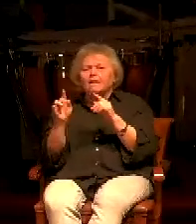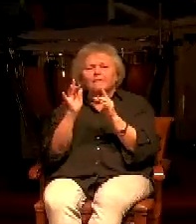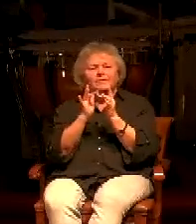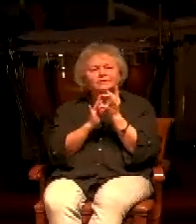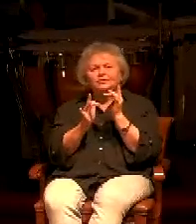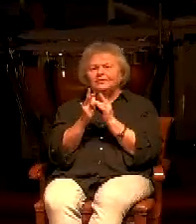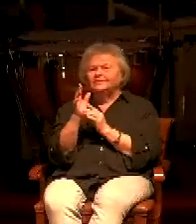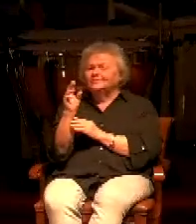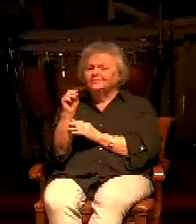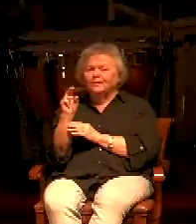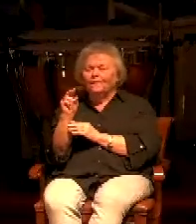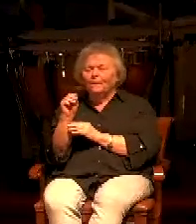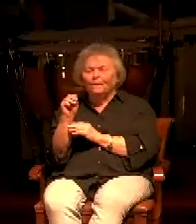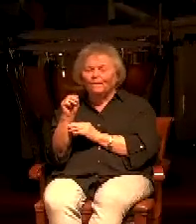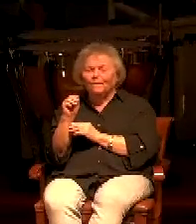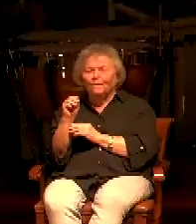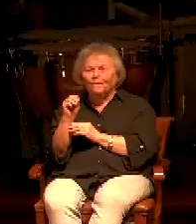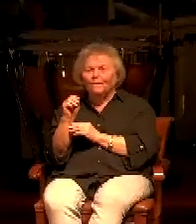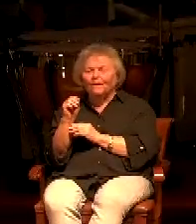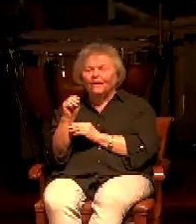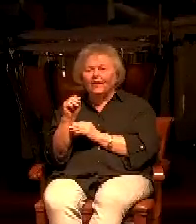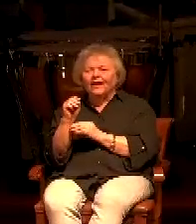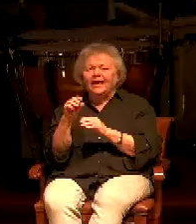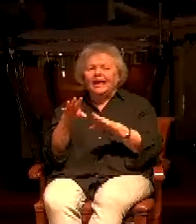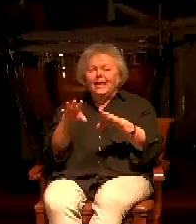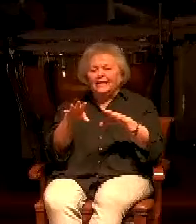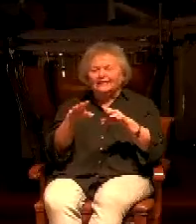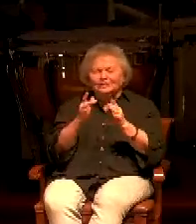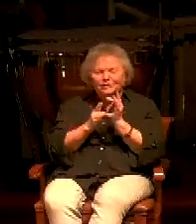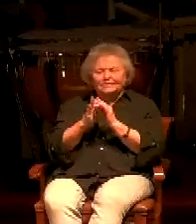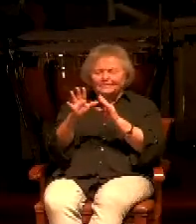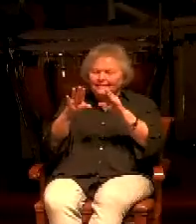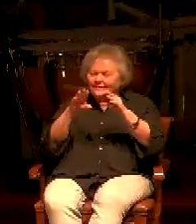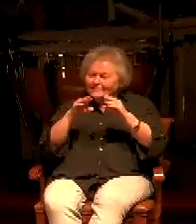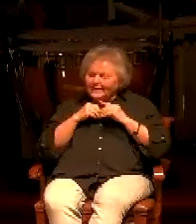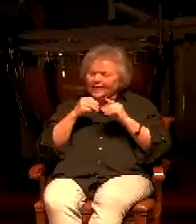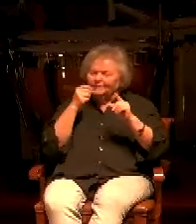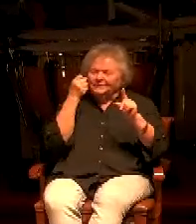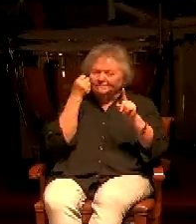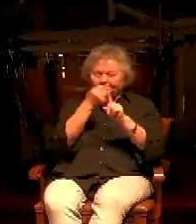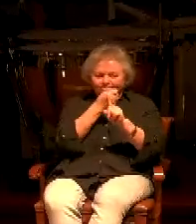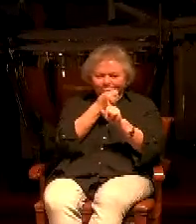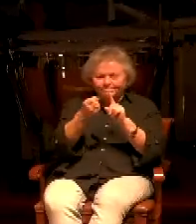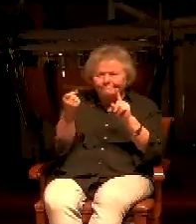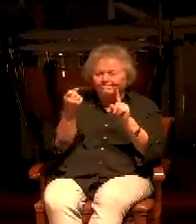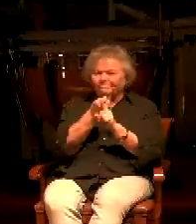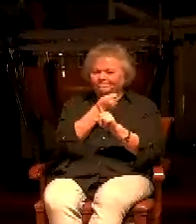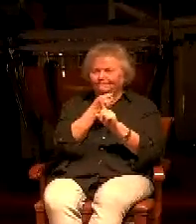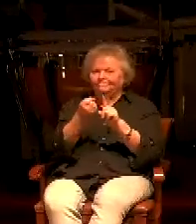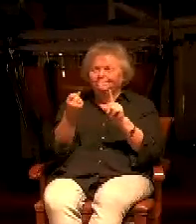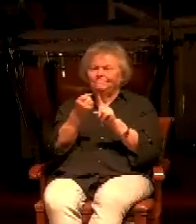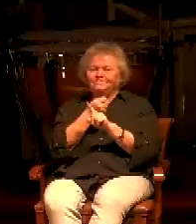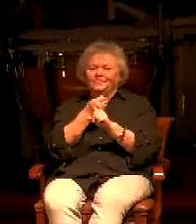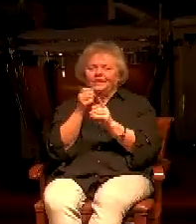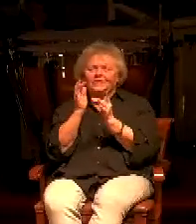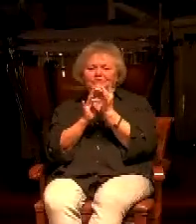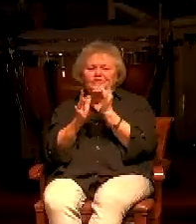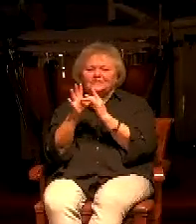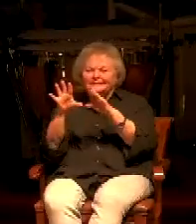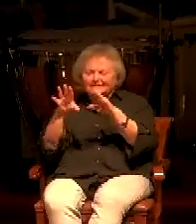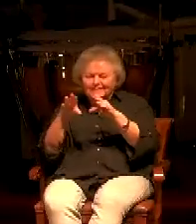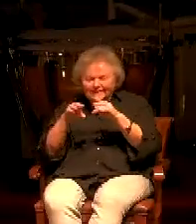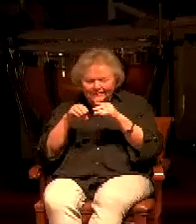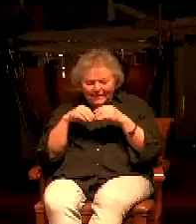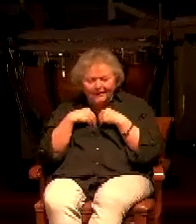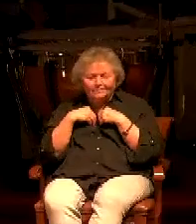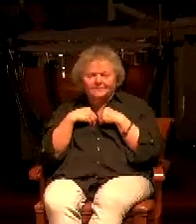He takes the curse. He takes the beating. He takes the humiliation. He's treated like the worst among us. Why? Because, brothers and sisters, the simple application is